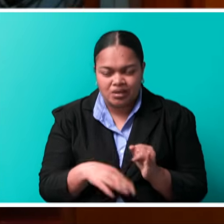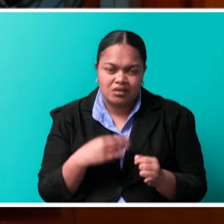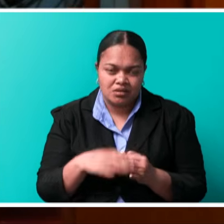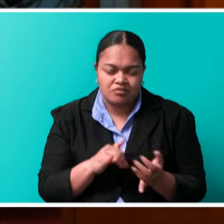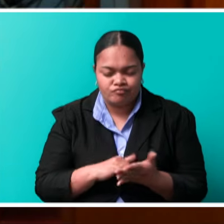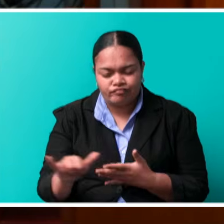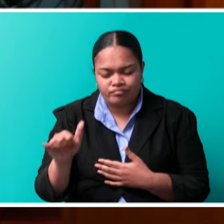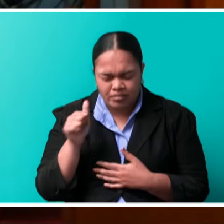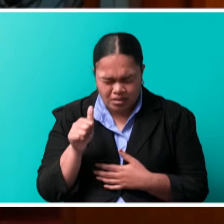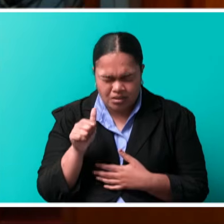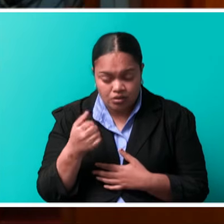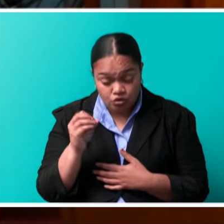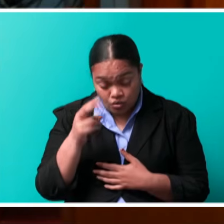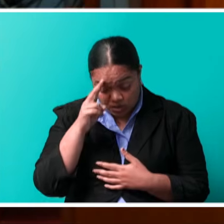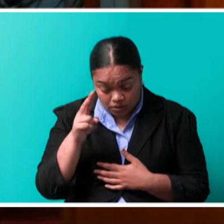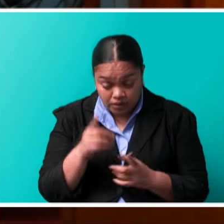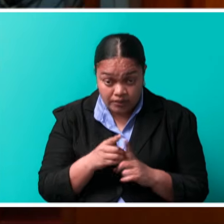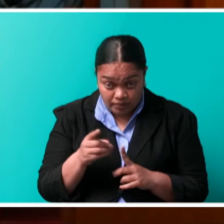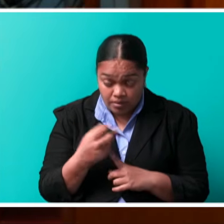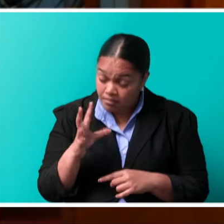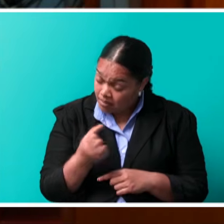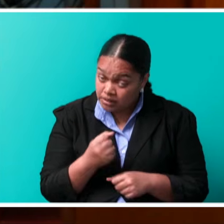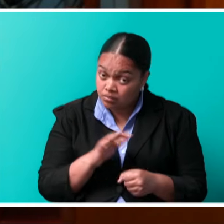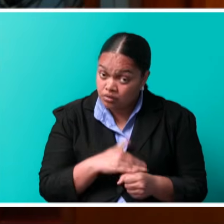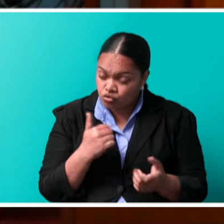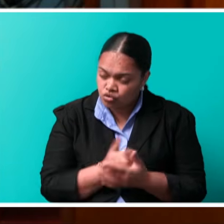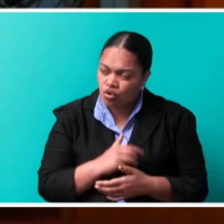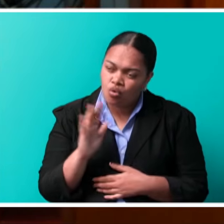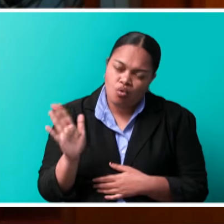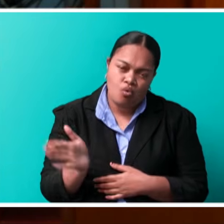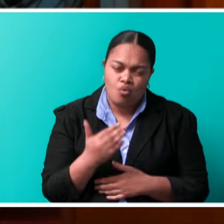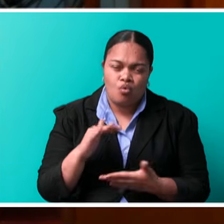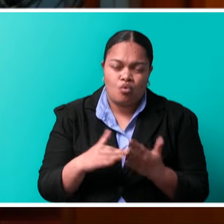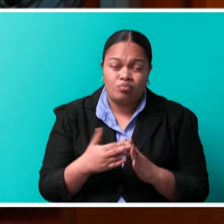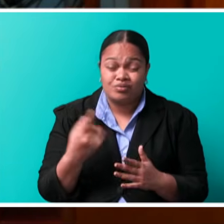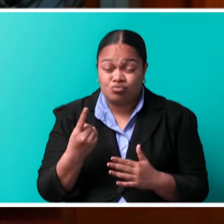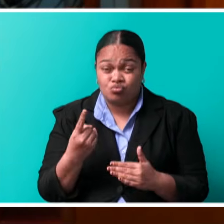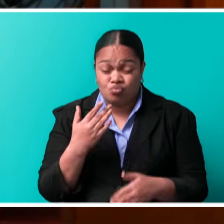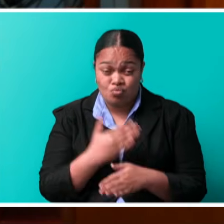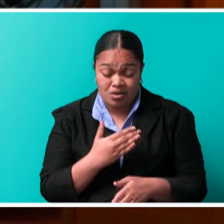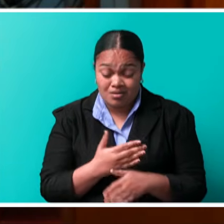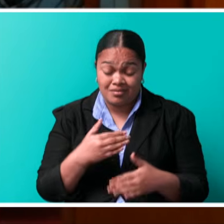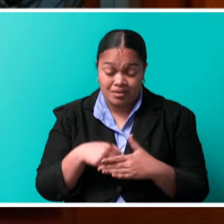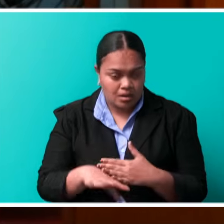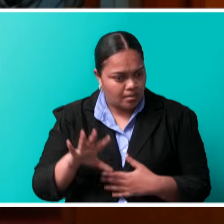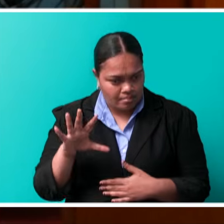Mr. Speaker, sir, national development must ensure that every community participates meaningfully in